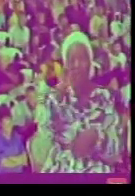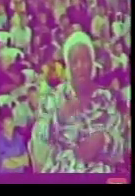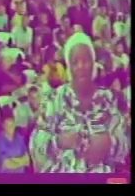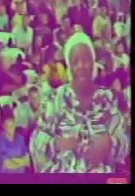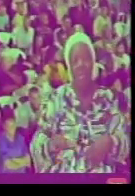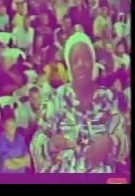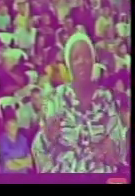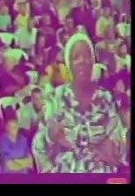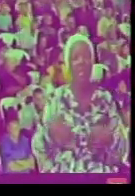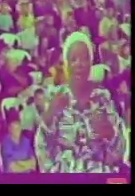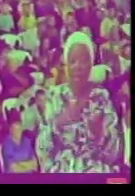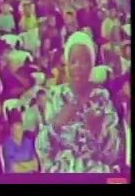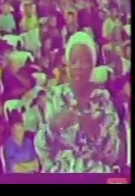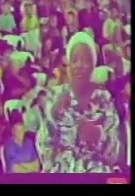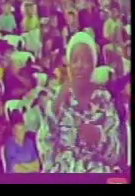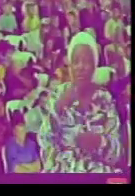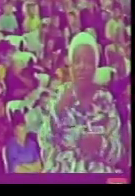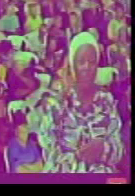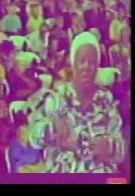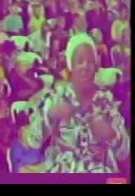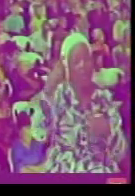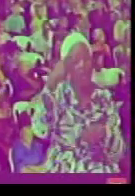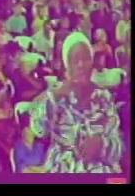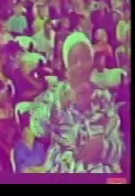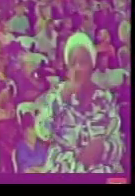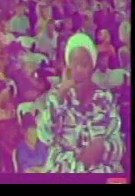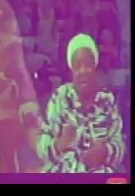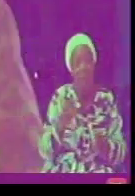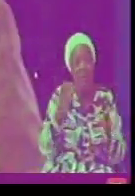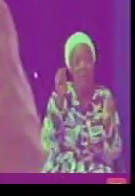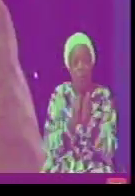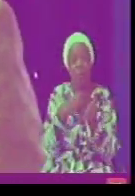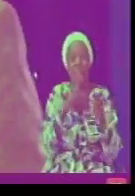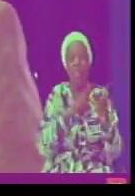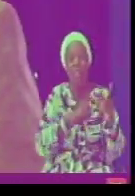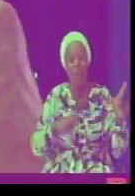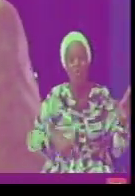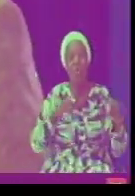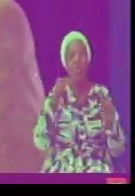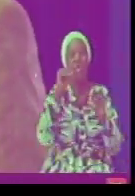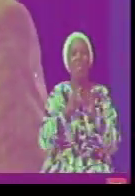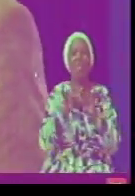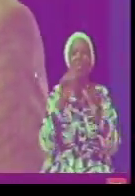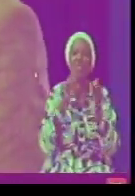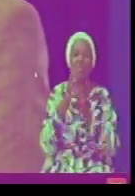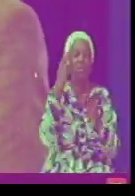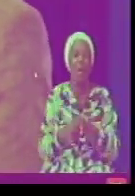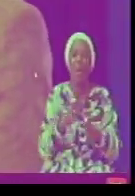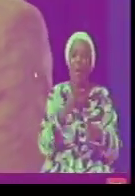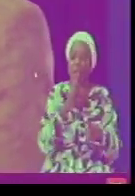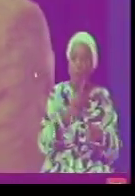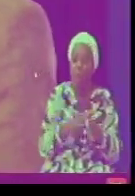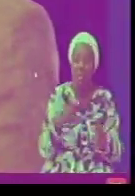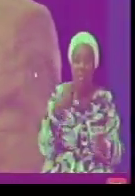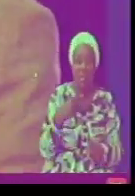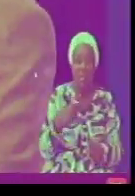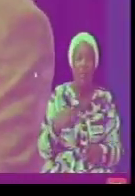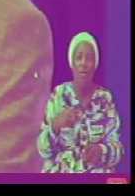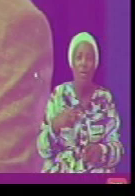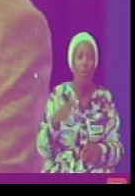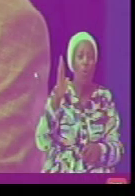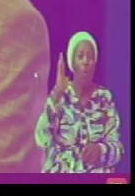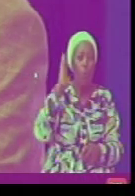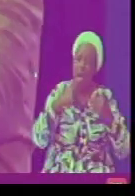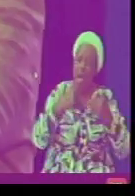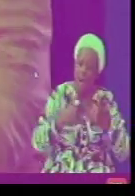Among the people that will not perish, that will have everlasting life, and you will live forever with the Lord in Jesus'